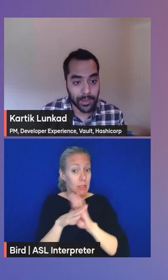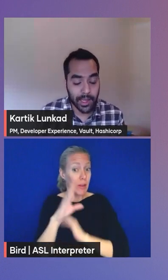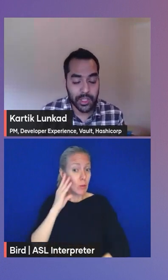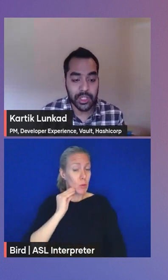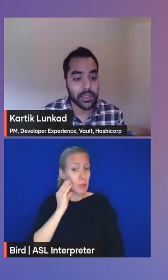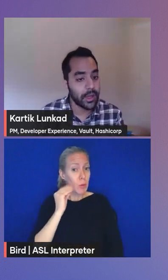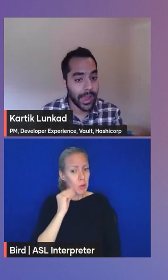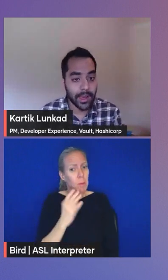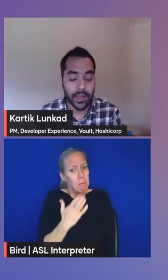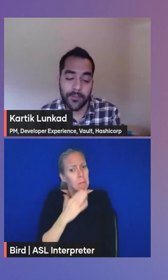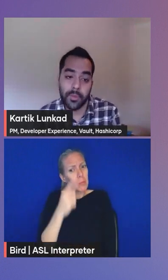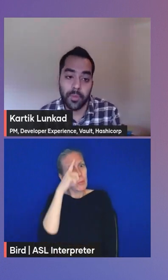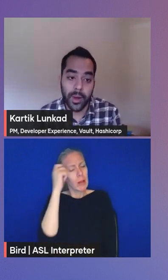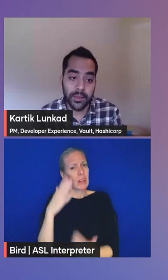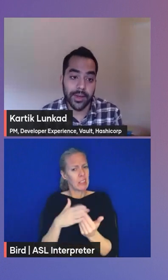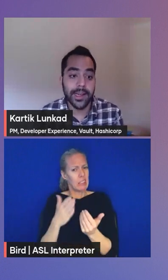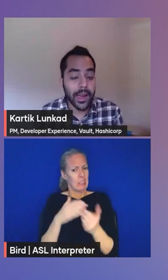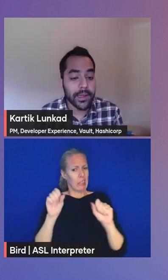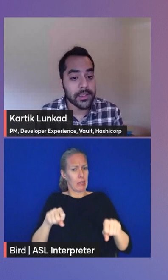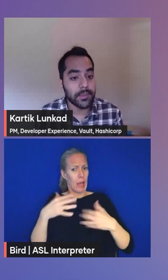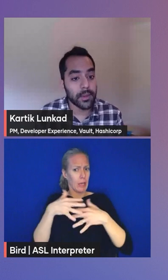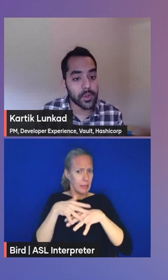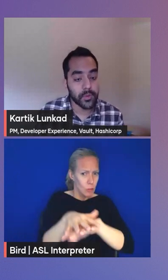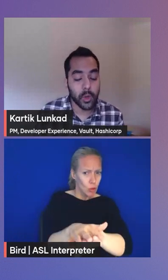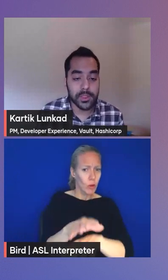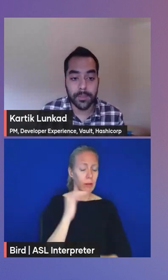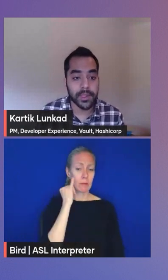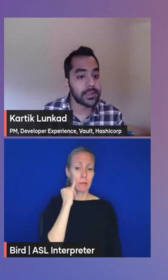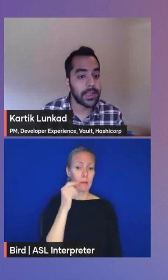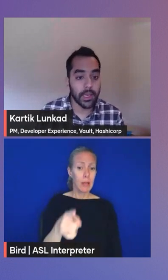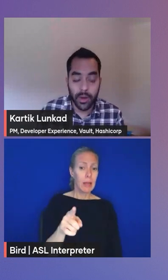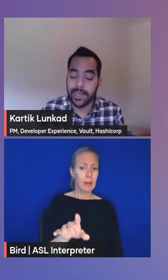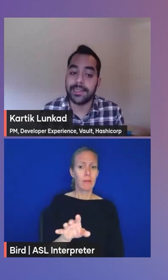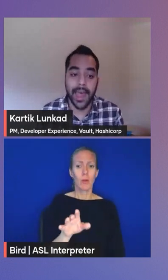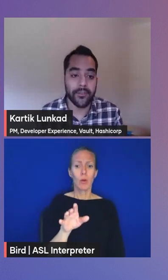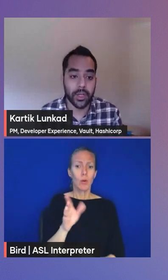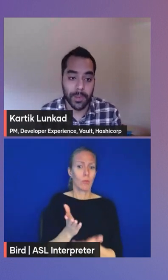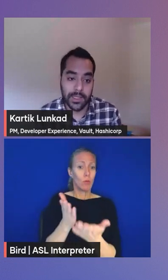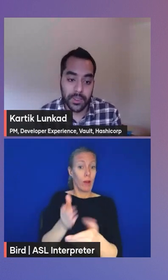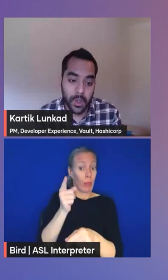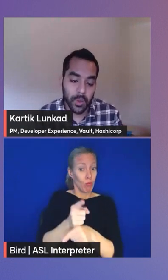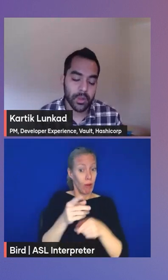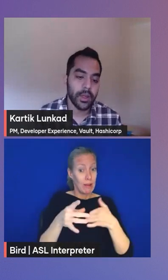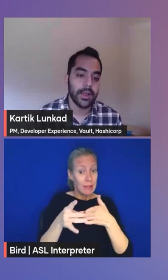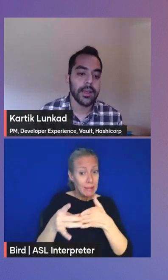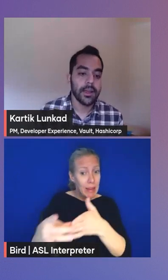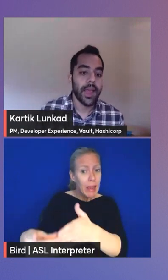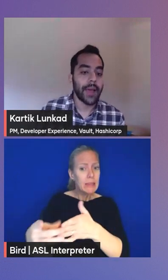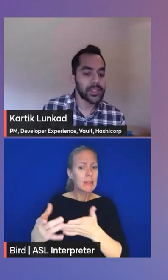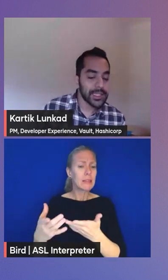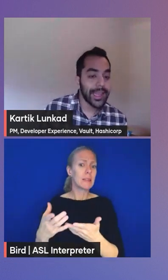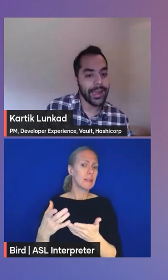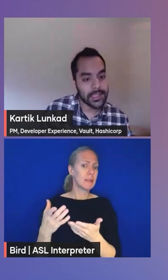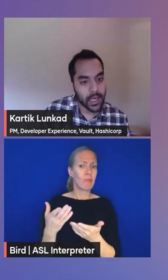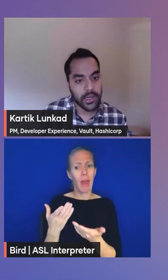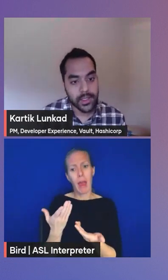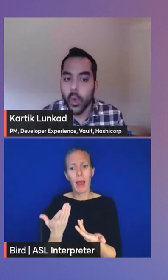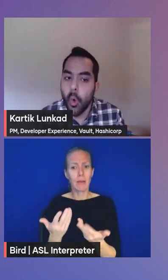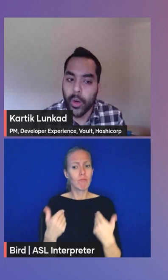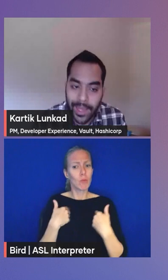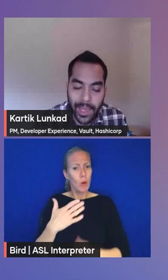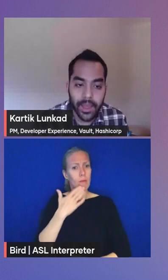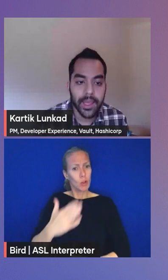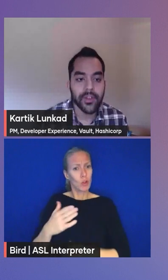the application. And if you provide the right guidance in terms of code snippets, then you at least have a good place to go. I would say the getting started